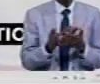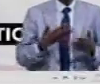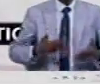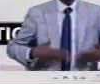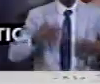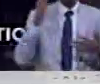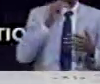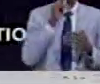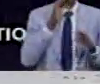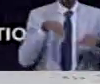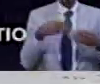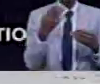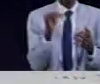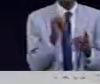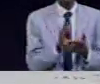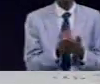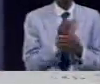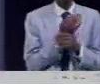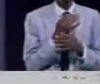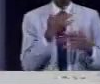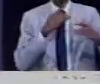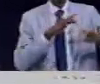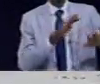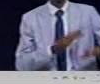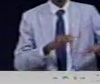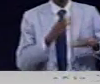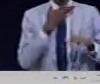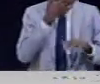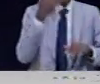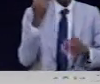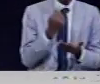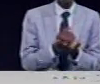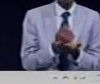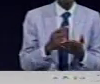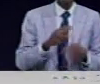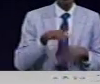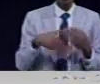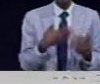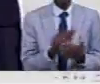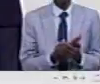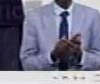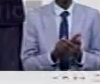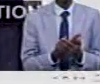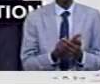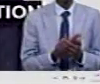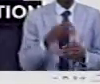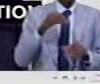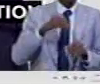dumbfounded. In this current state of globalization, corruption, yes, corruption takes its crown. Those